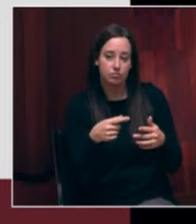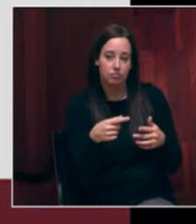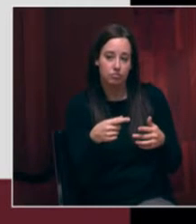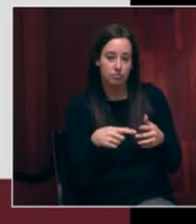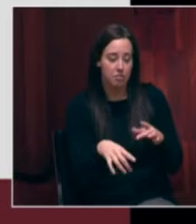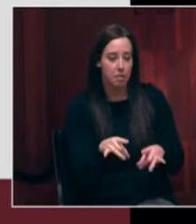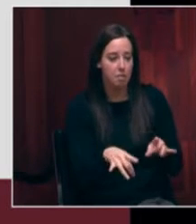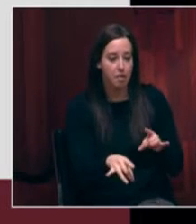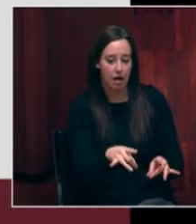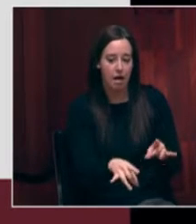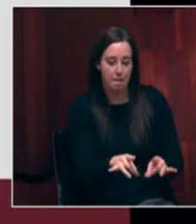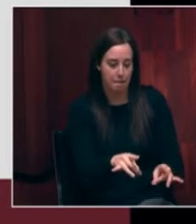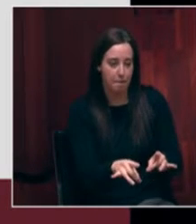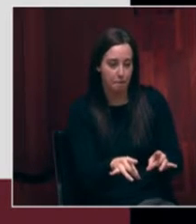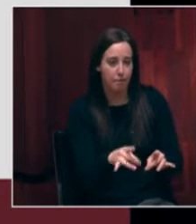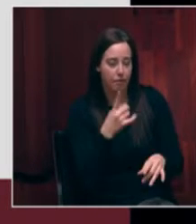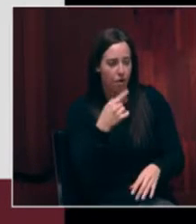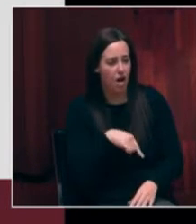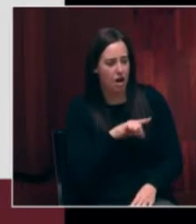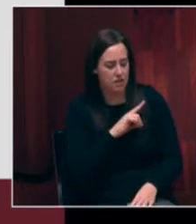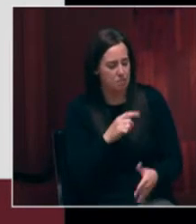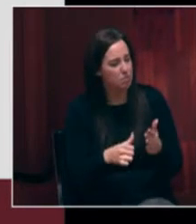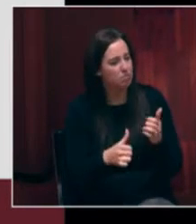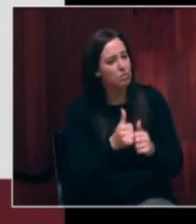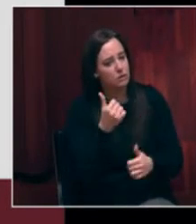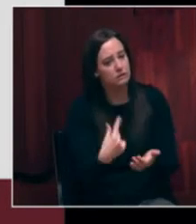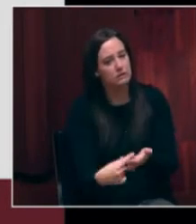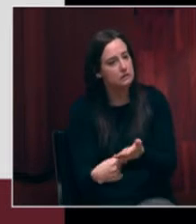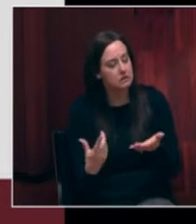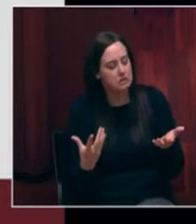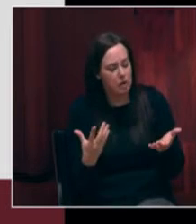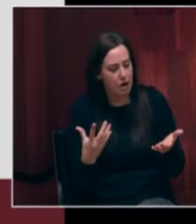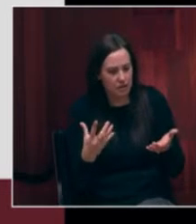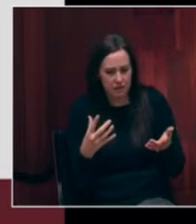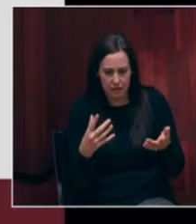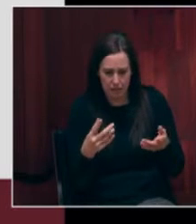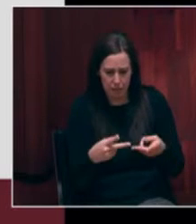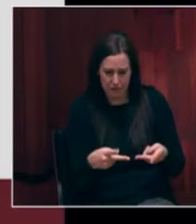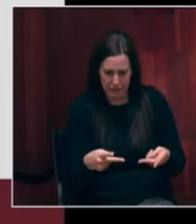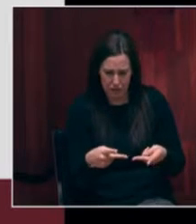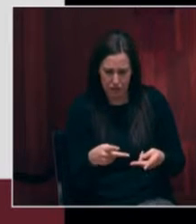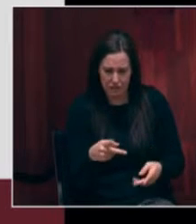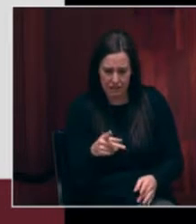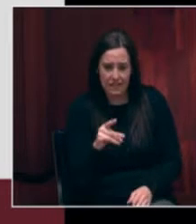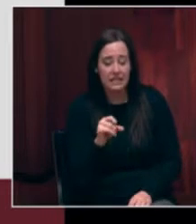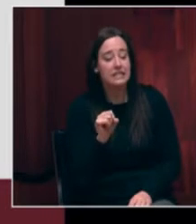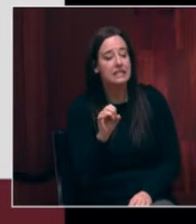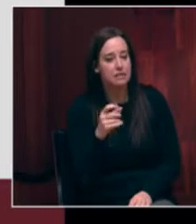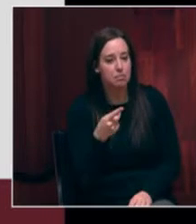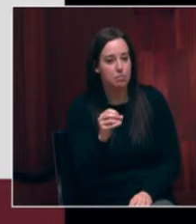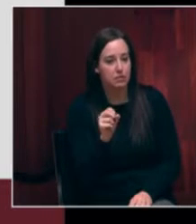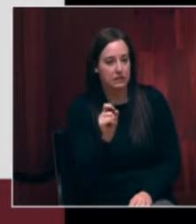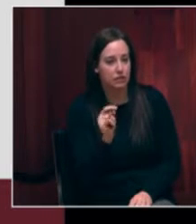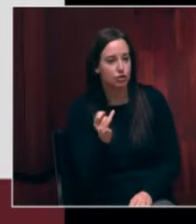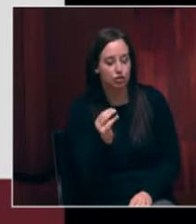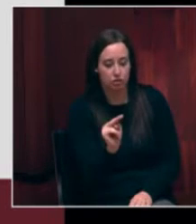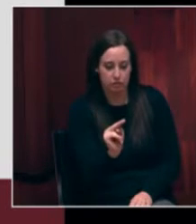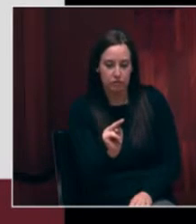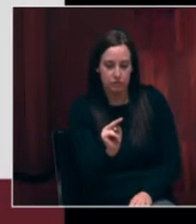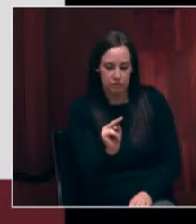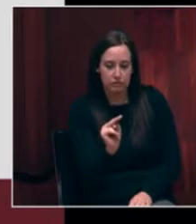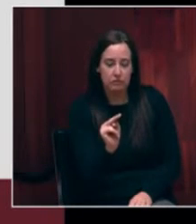to tick up for us as well. But most of what we'll talk about today is disposition. As I said, you destroy a lot of records, you